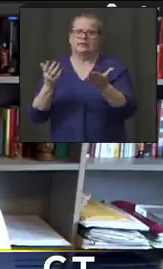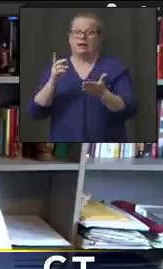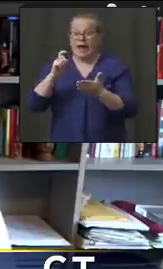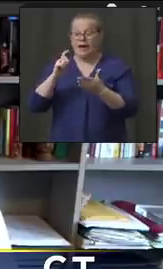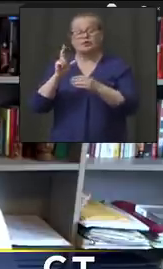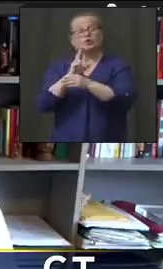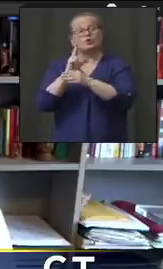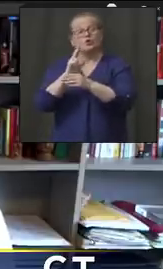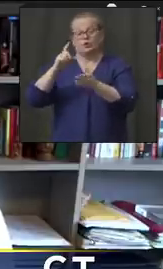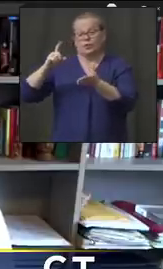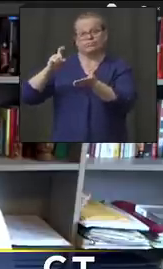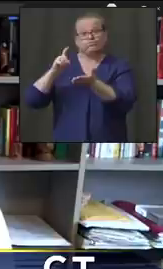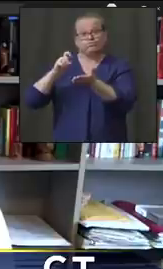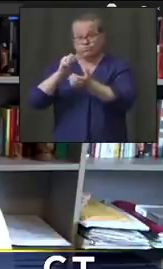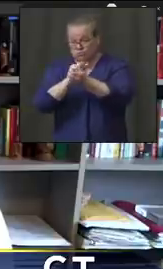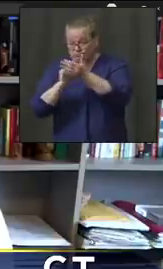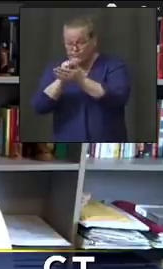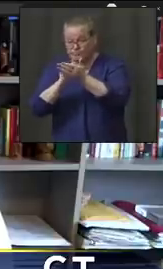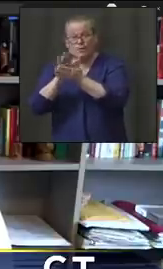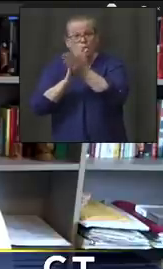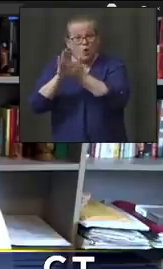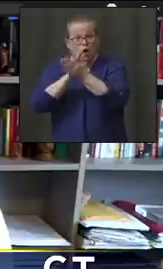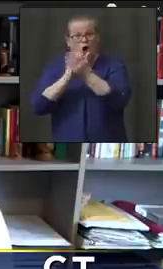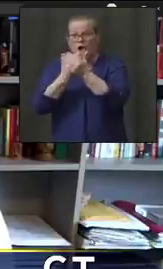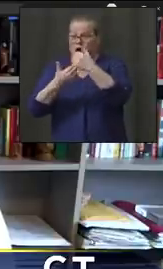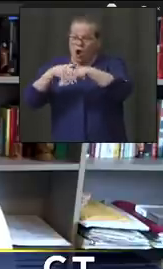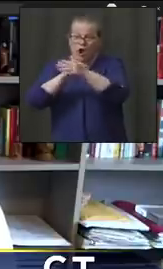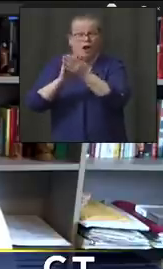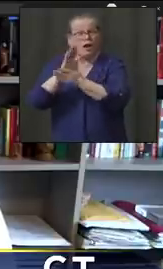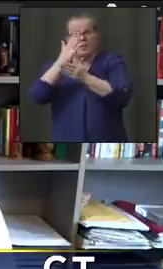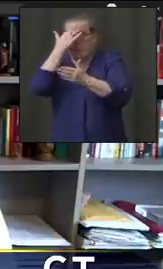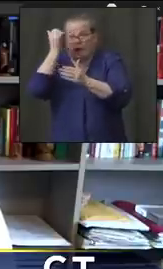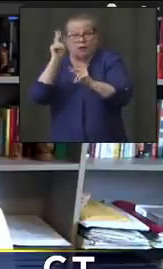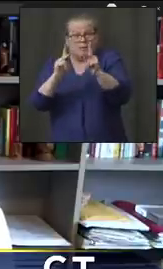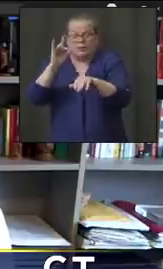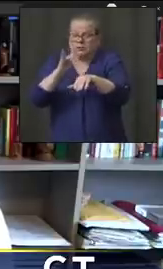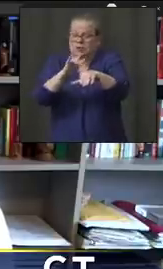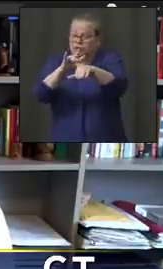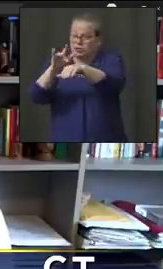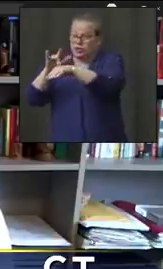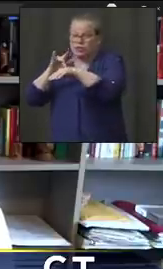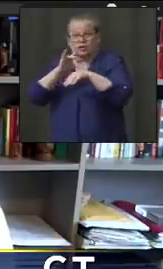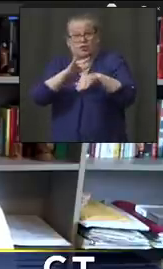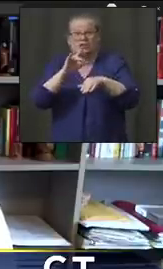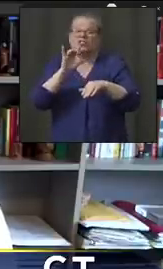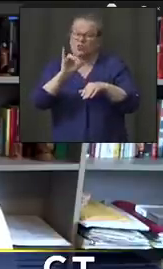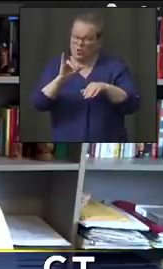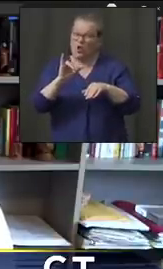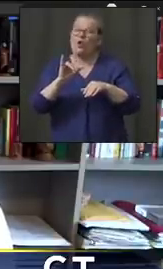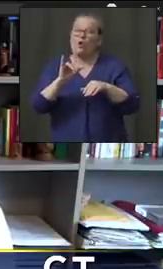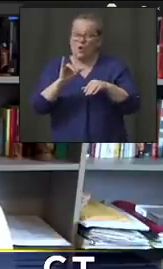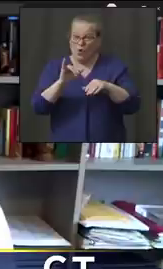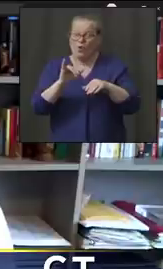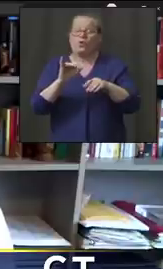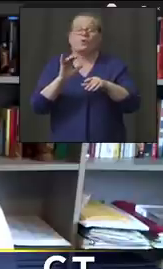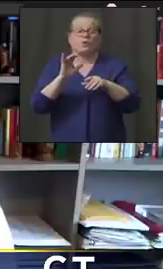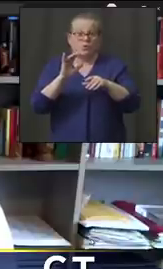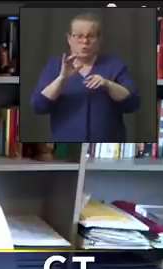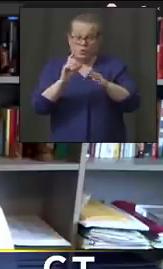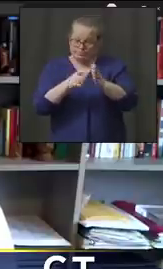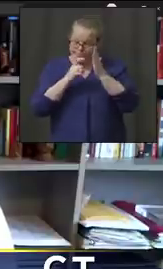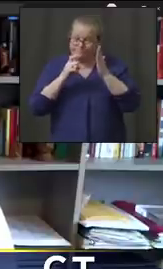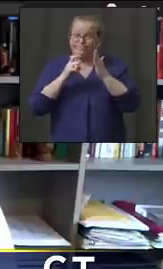sanitizers as people are touching surfaces that may be frequently touched by other places. So those are all going to be rolled into